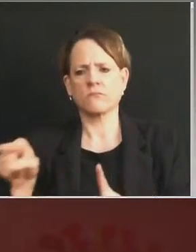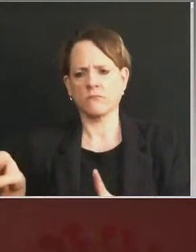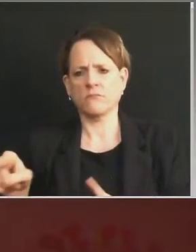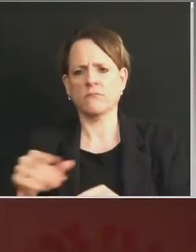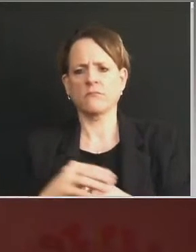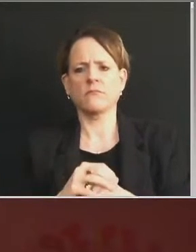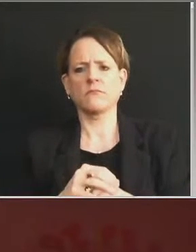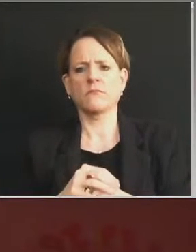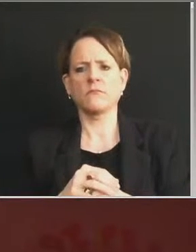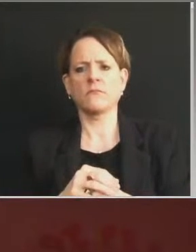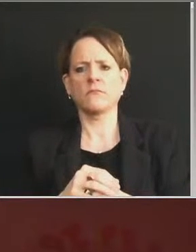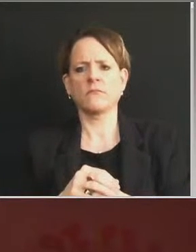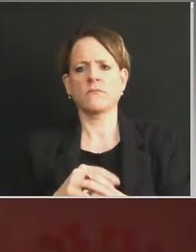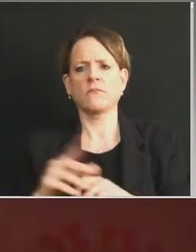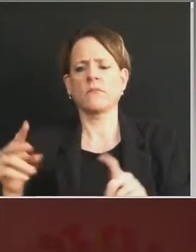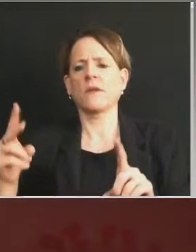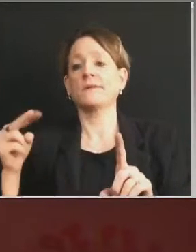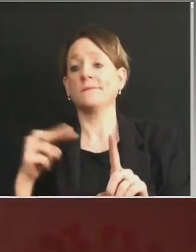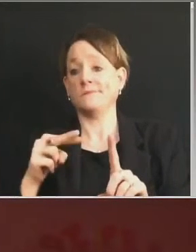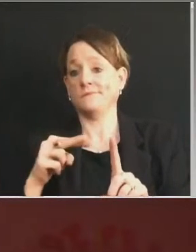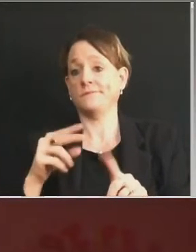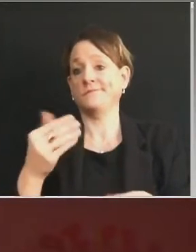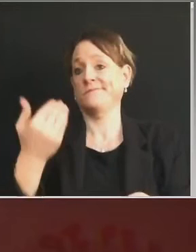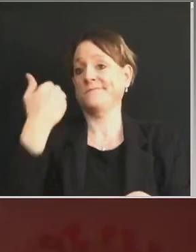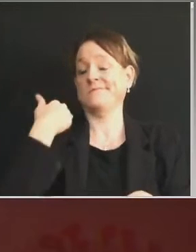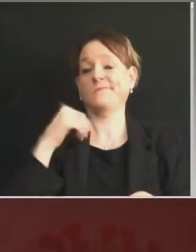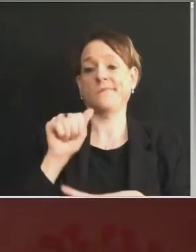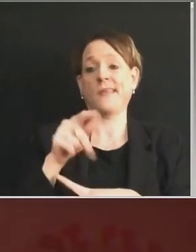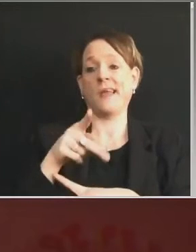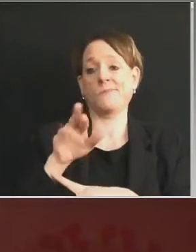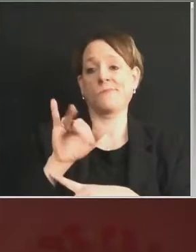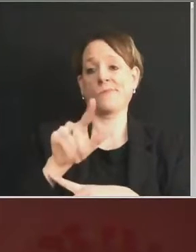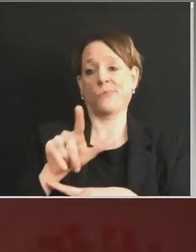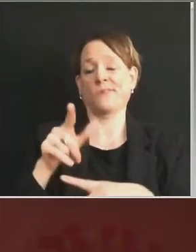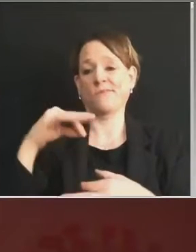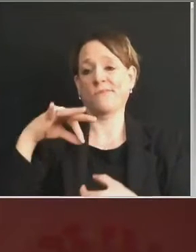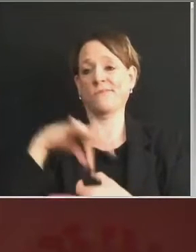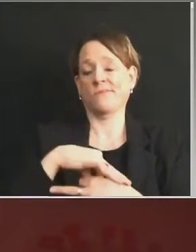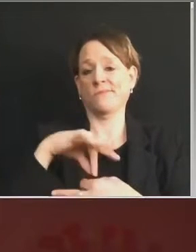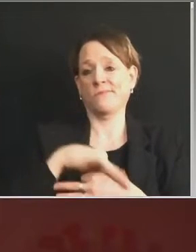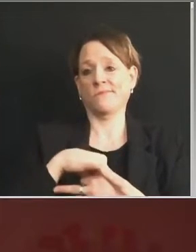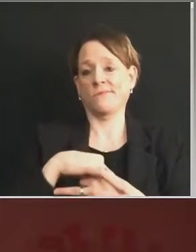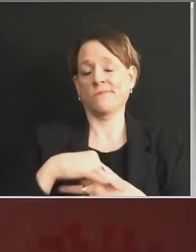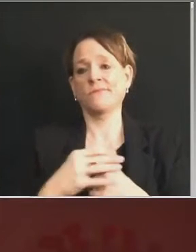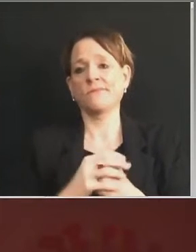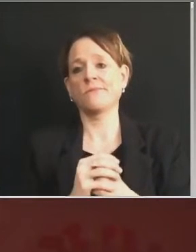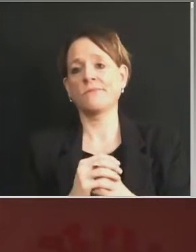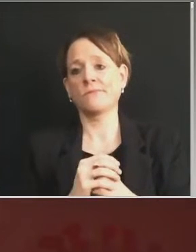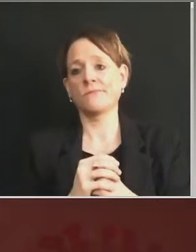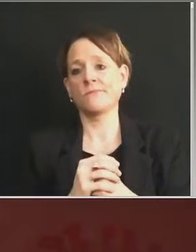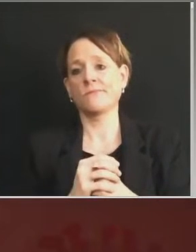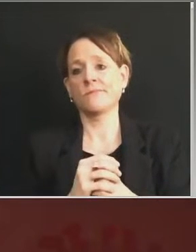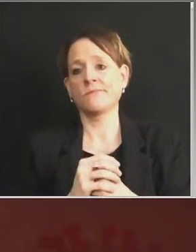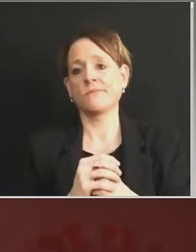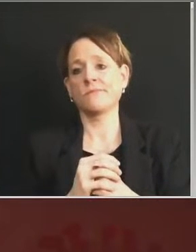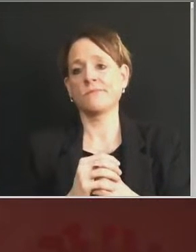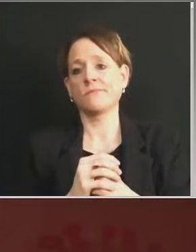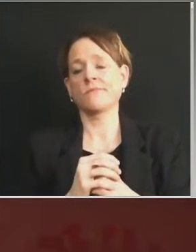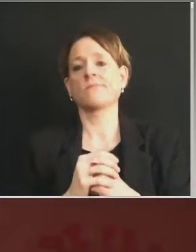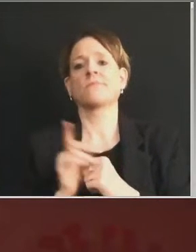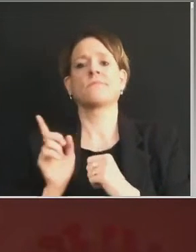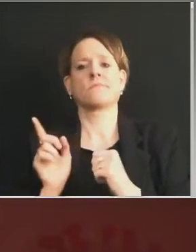statistically significant association between in-person voting and COVID-19 spread. Granted, we look